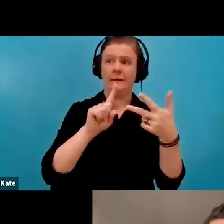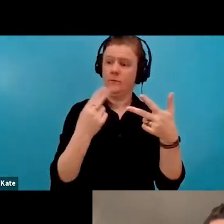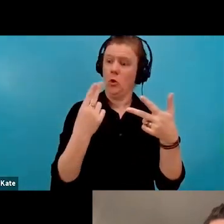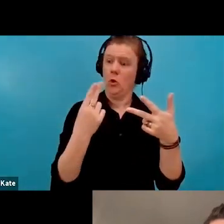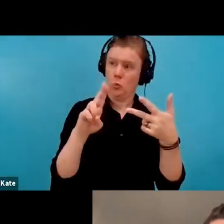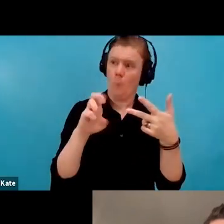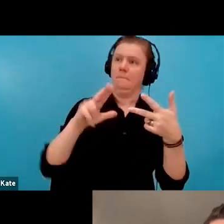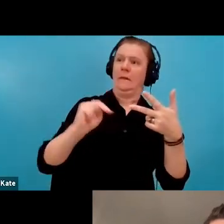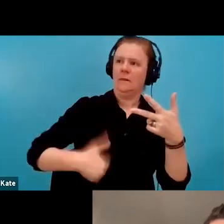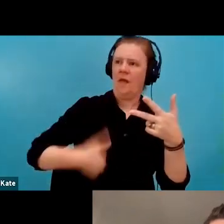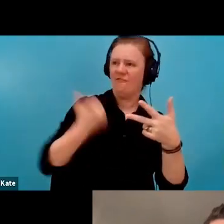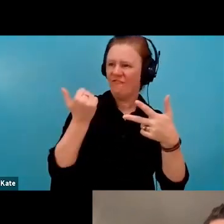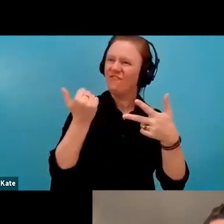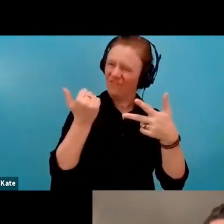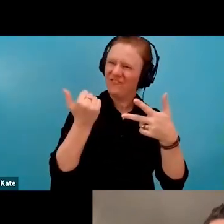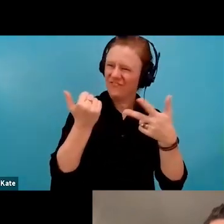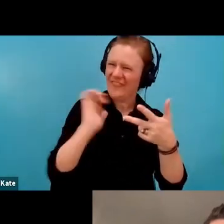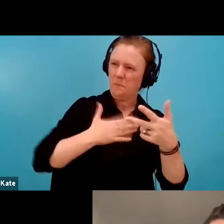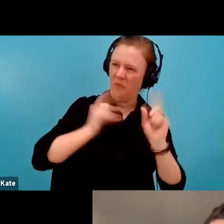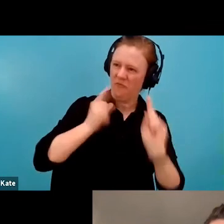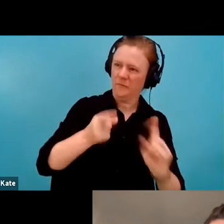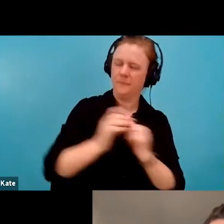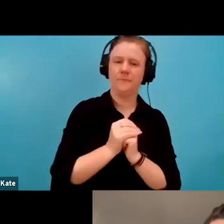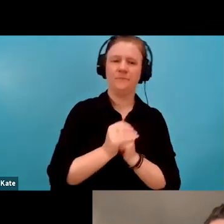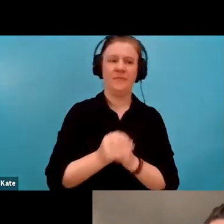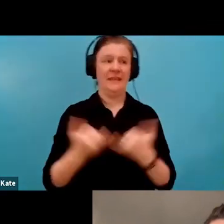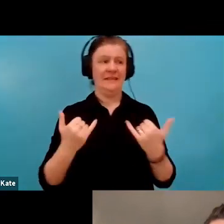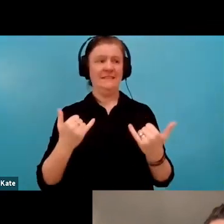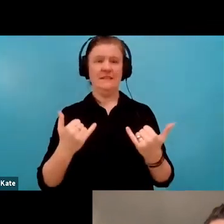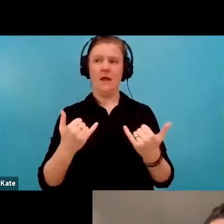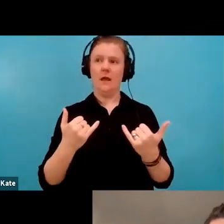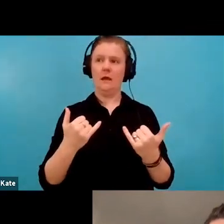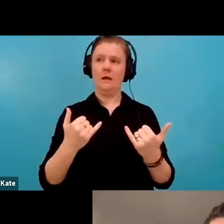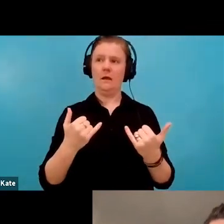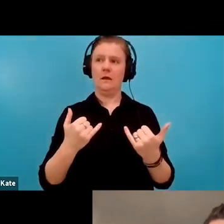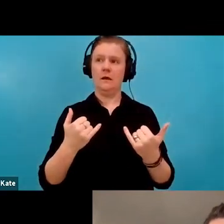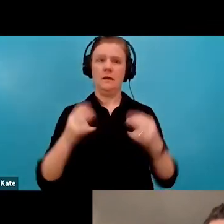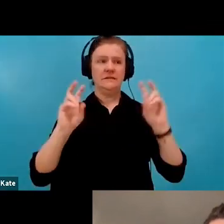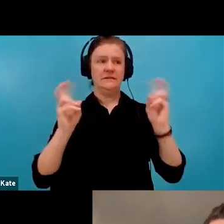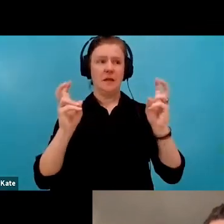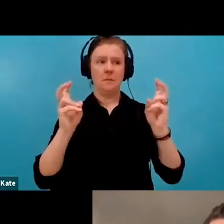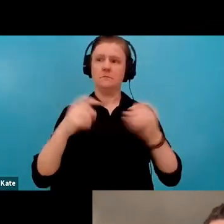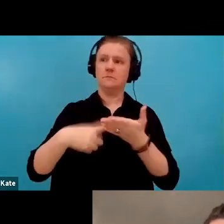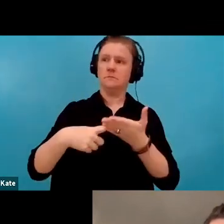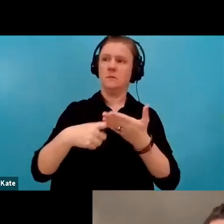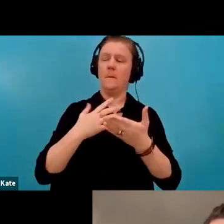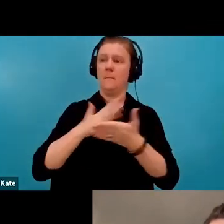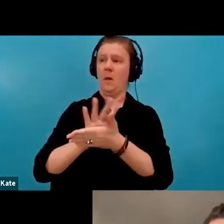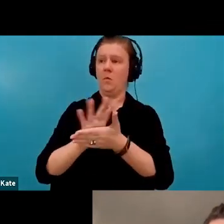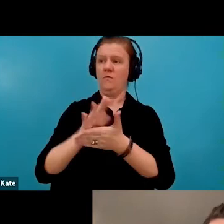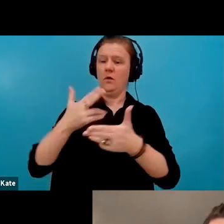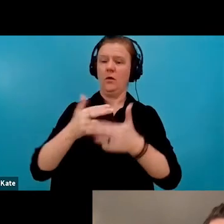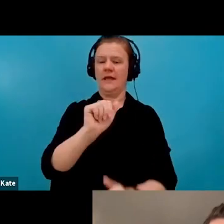have. I think today we'll be talking mostly about Access, which is a 13-minute long short film.